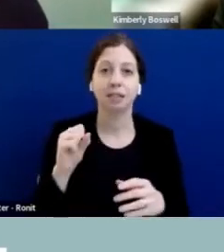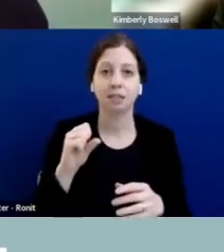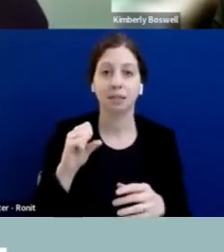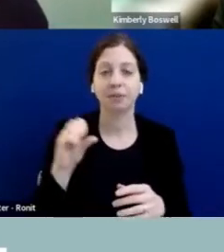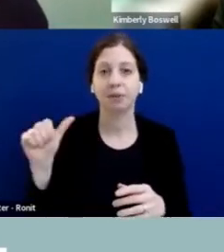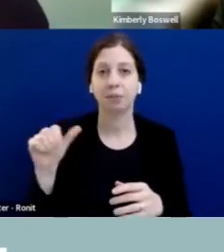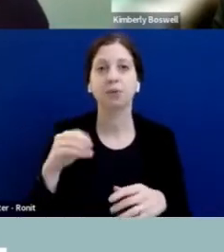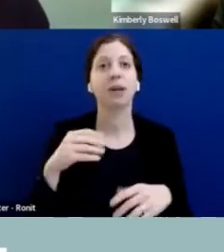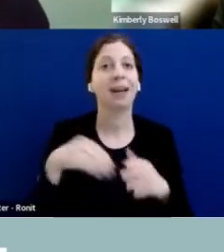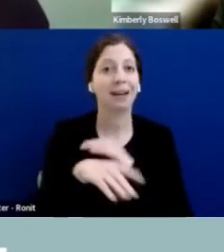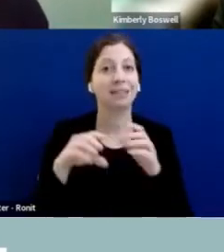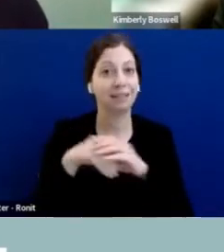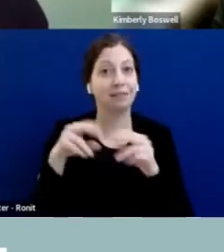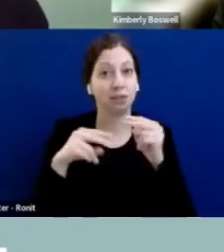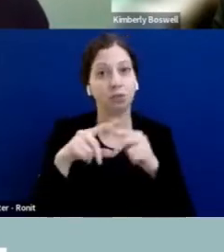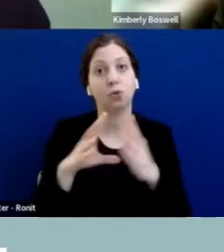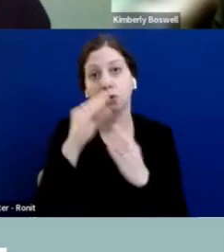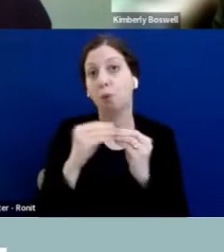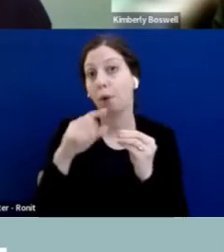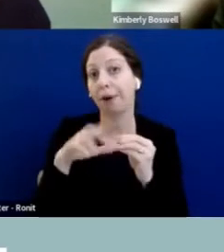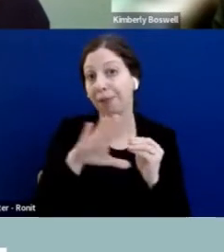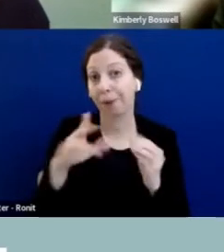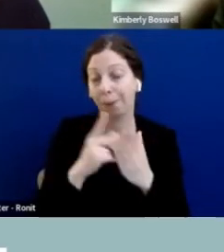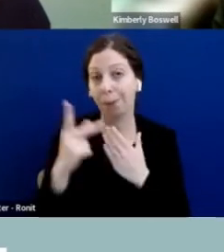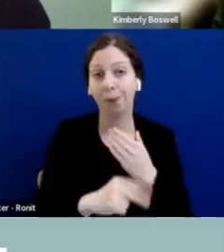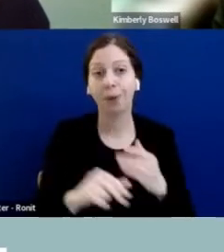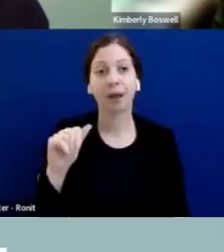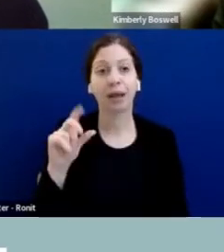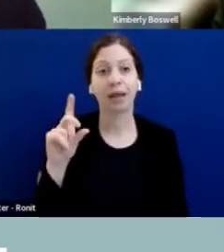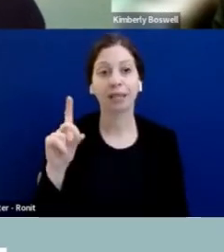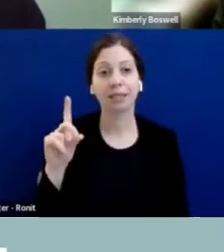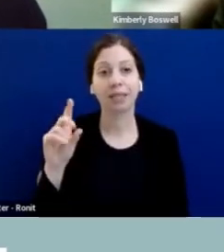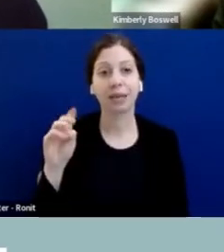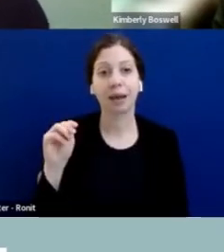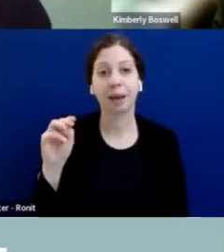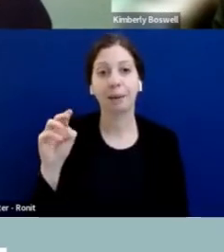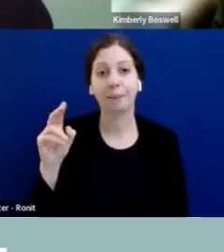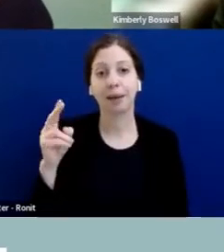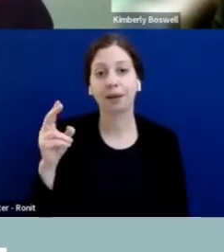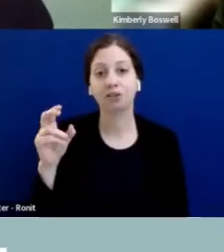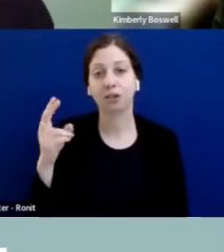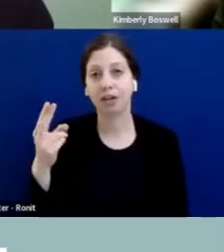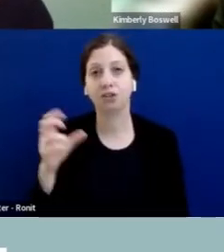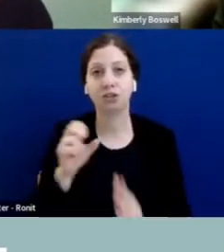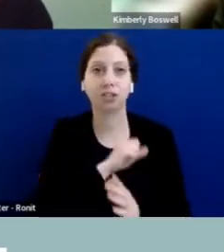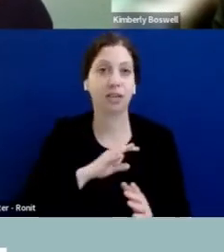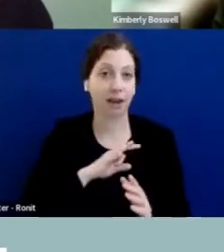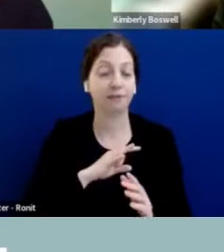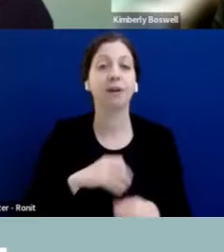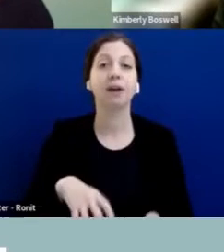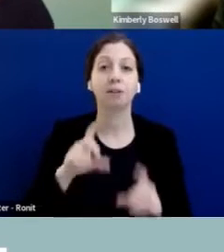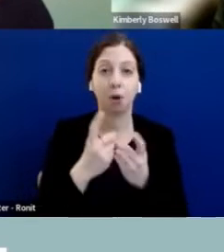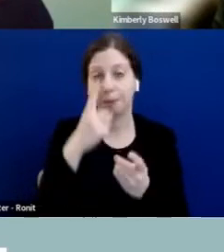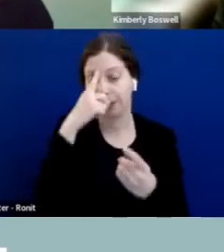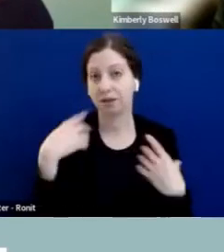facilities to learn more about their programs. ADMH staff, or Department of Mental Health staff, welcomed us. We